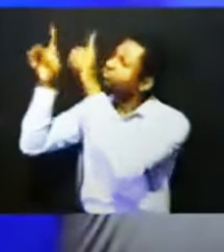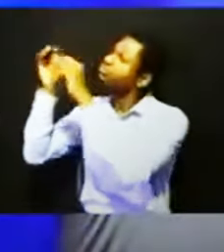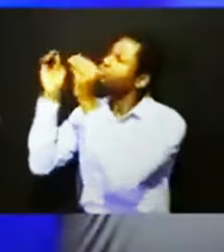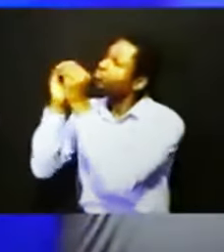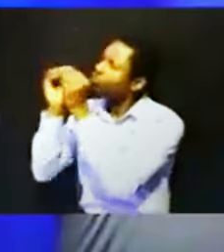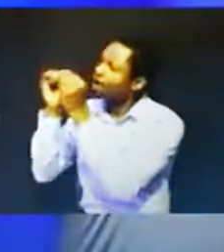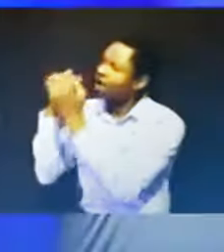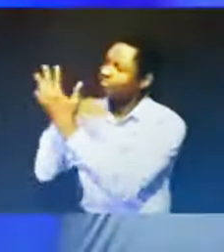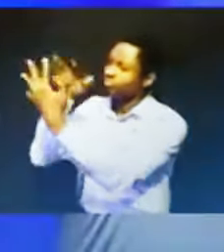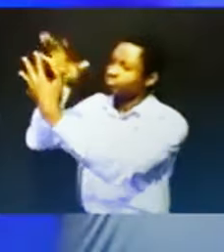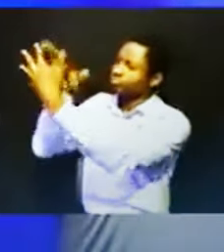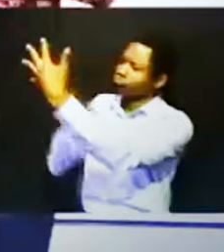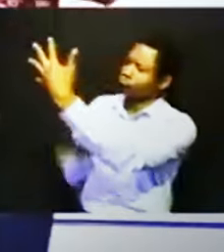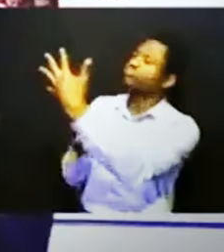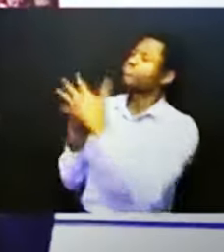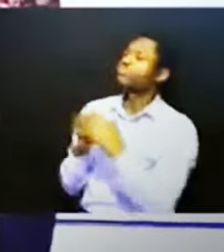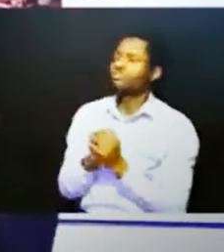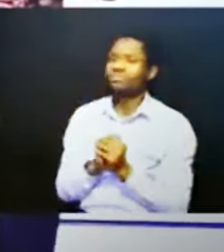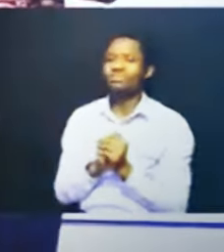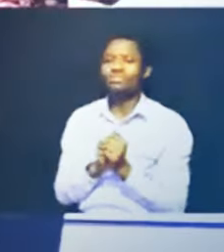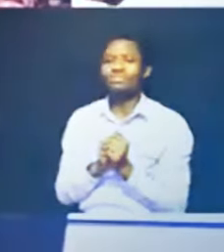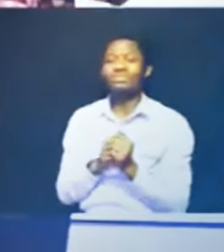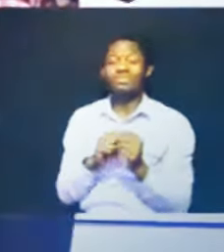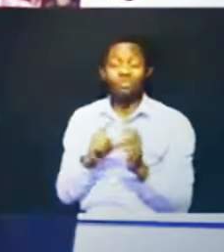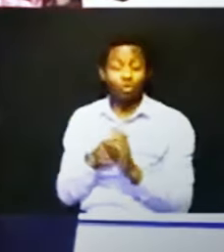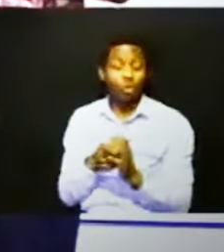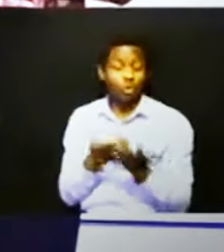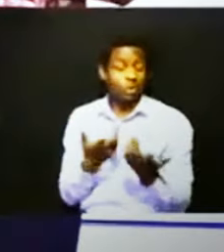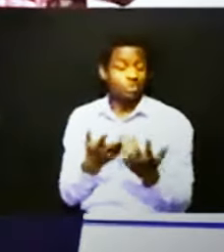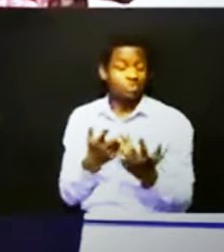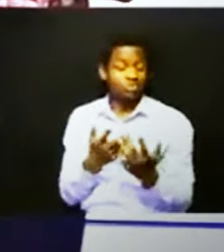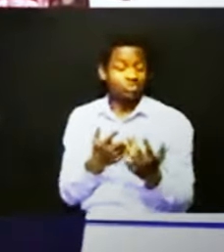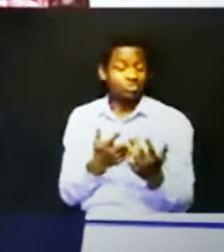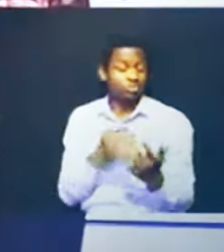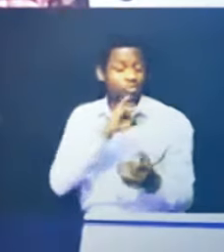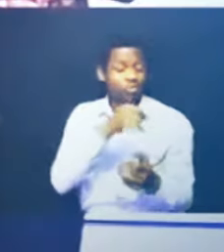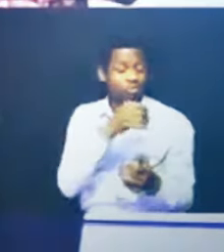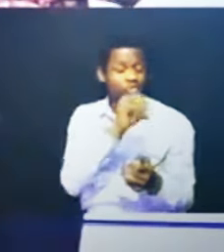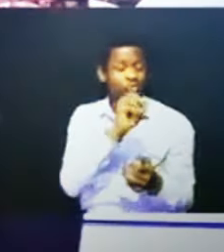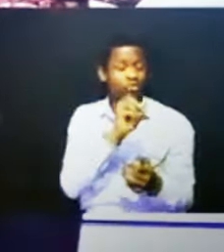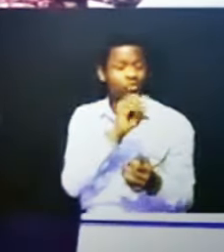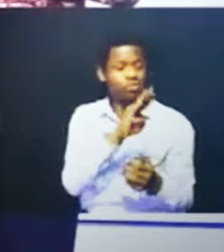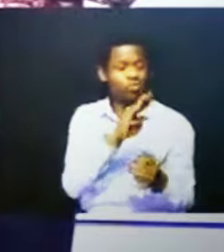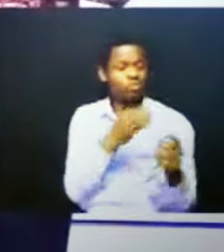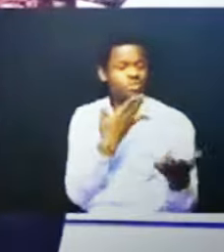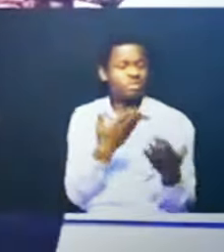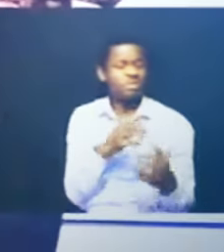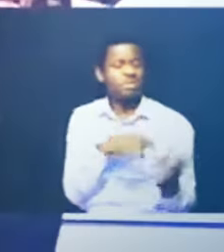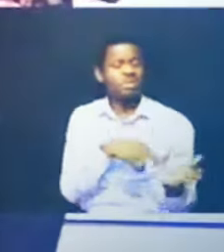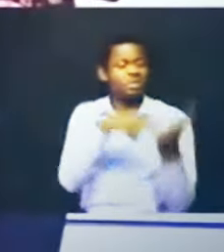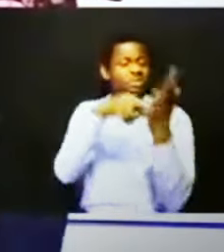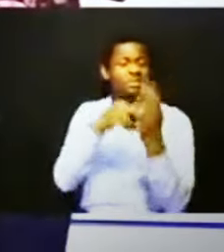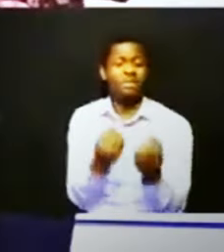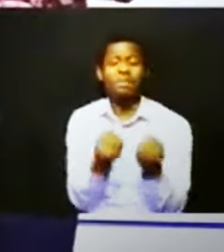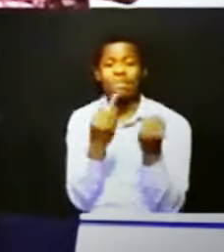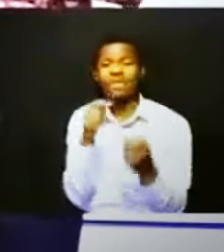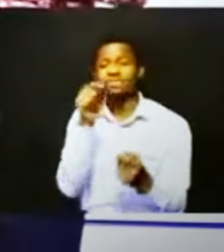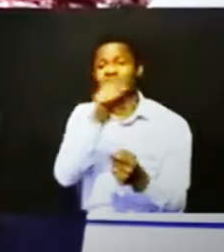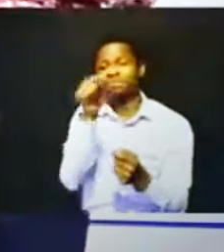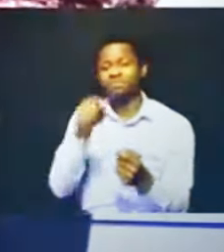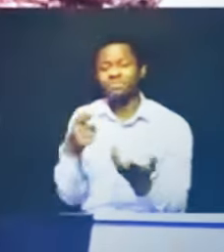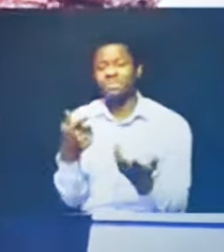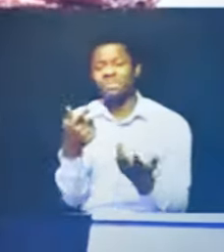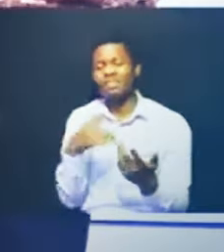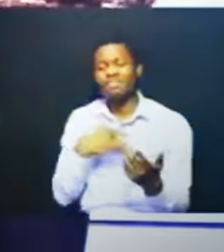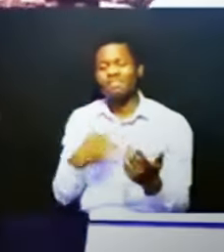questions. And Job, representing many of us, sometimes we are bitter and we think that God, if I actually met